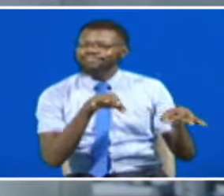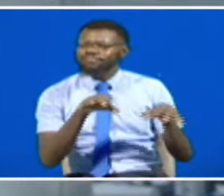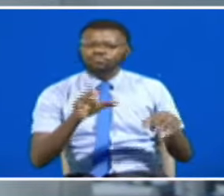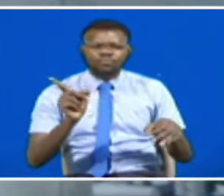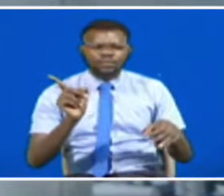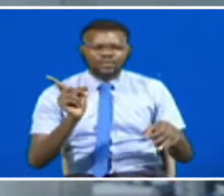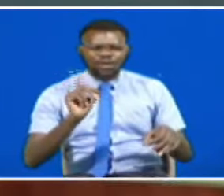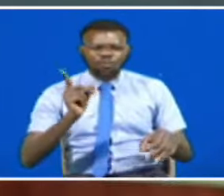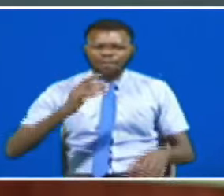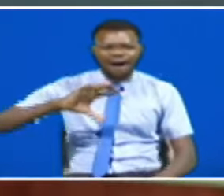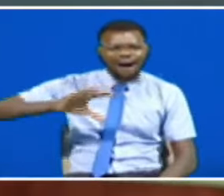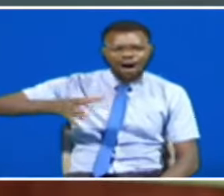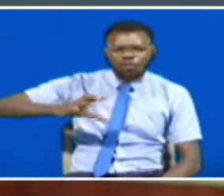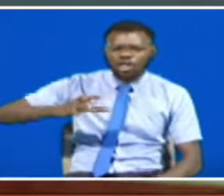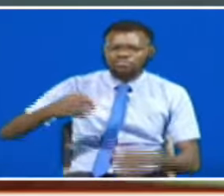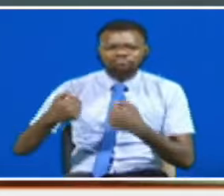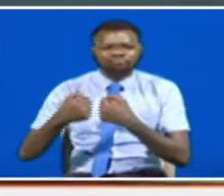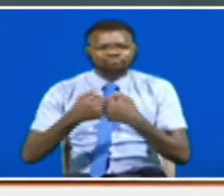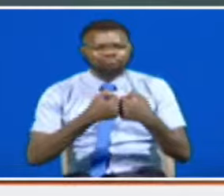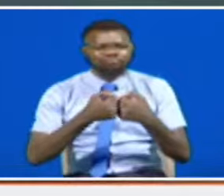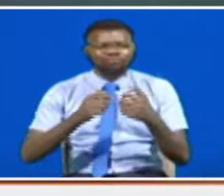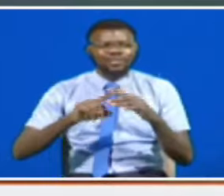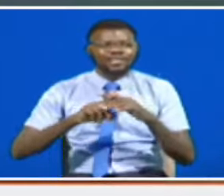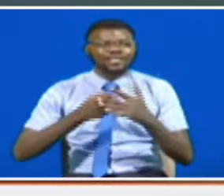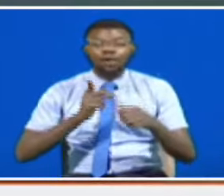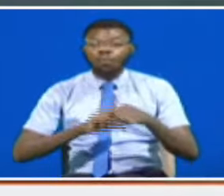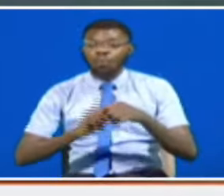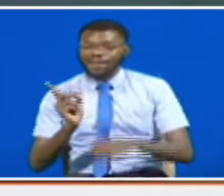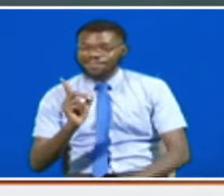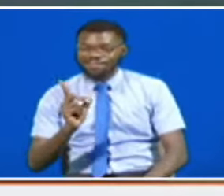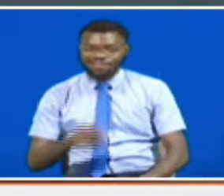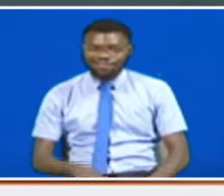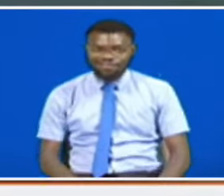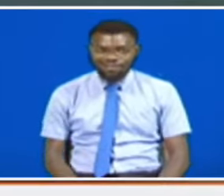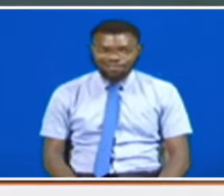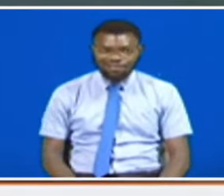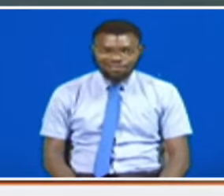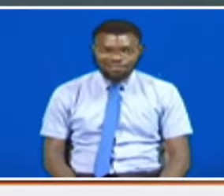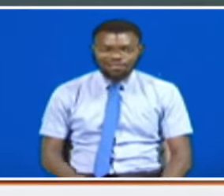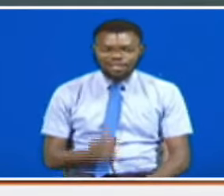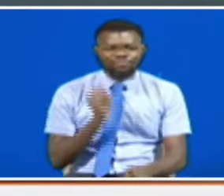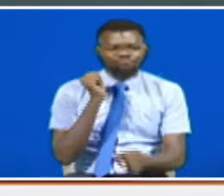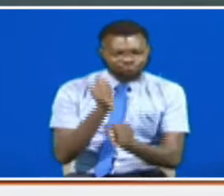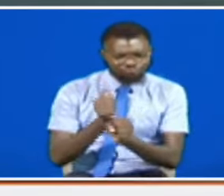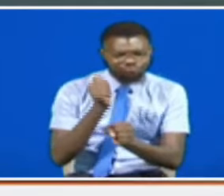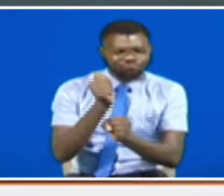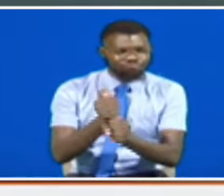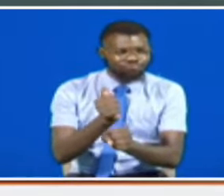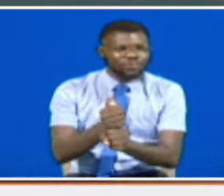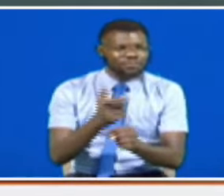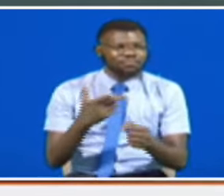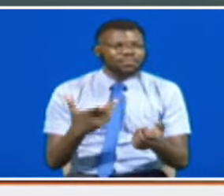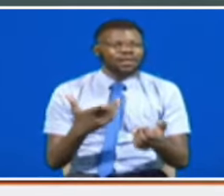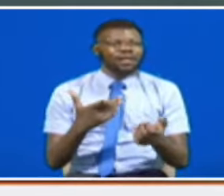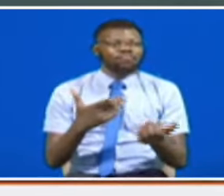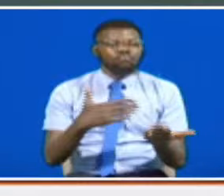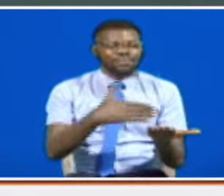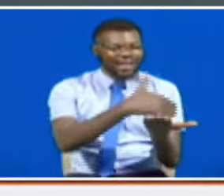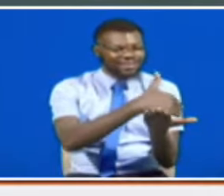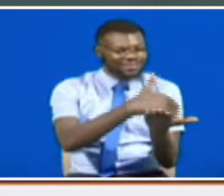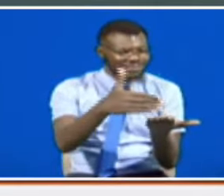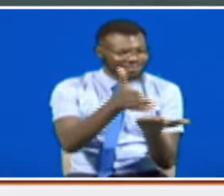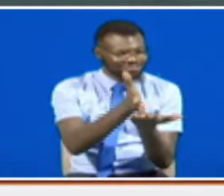Nairobi. Excellency's administration, through the works sector and